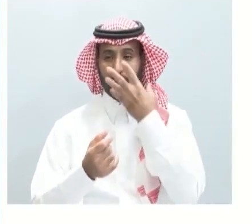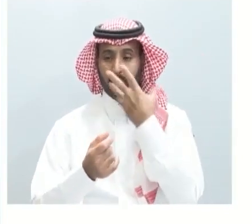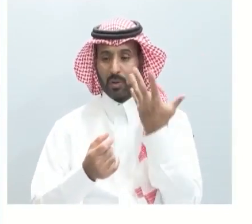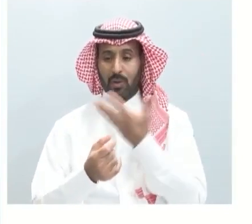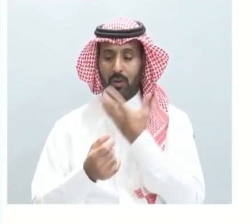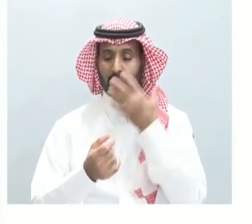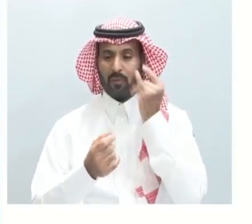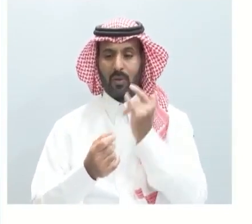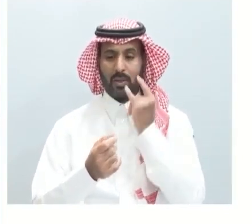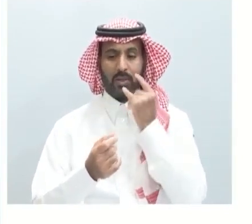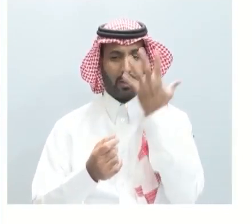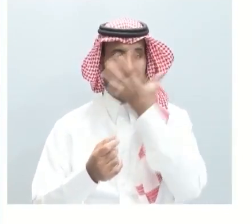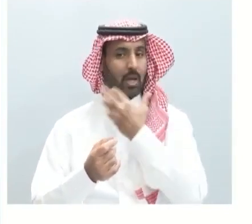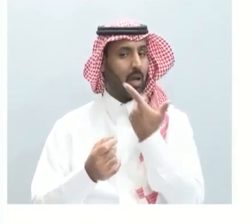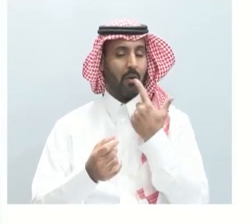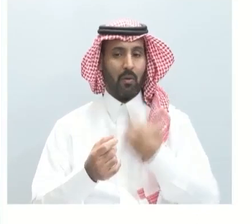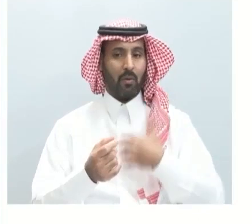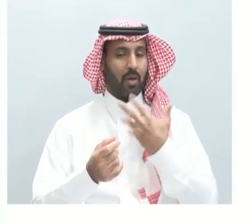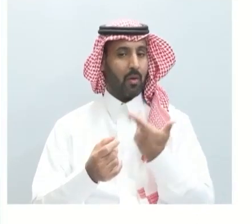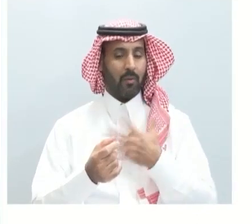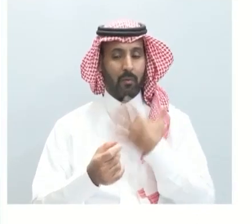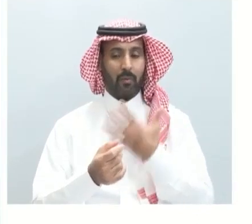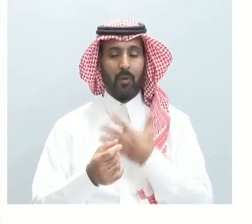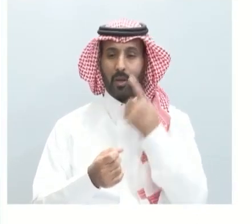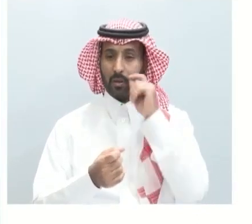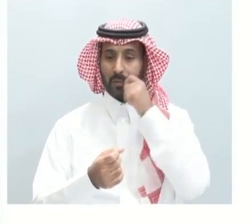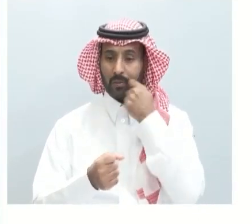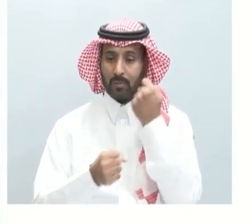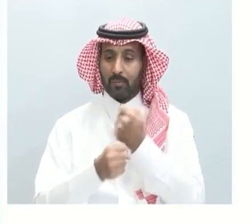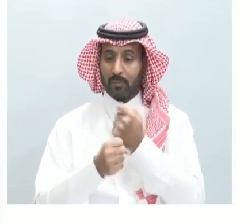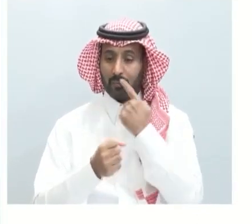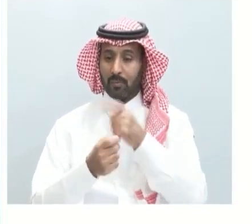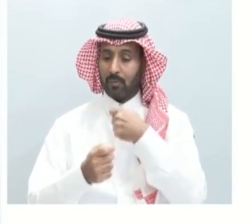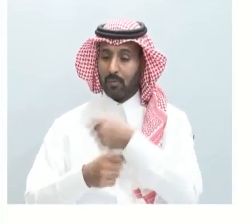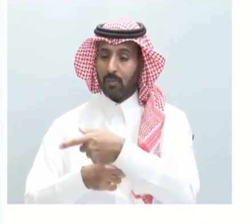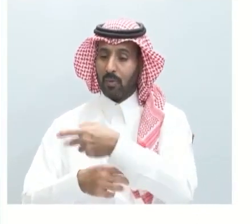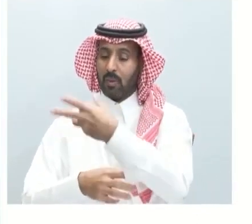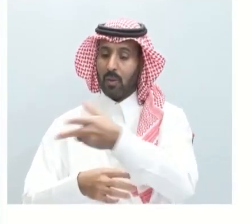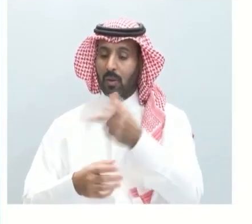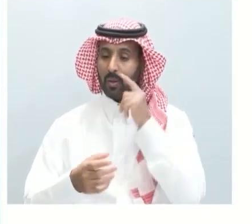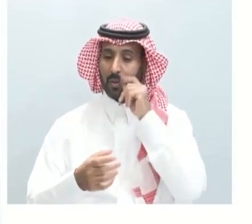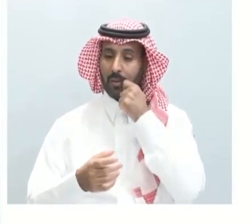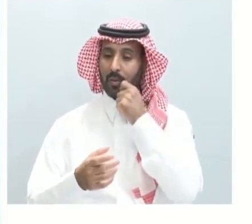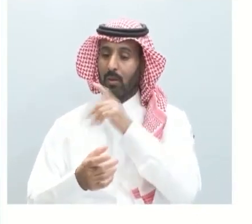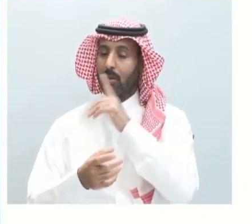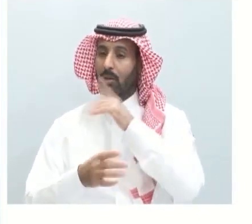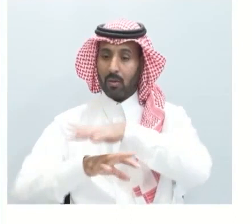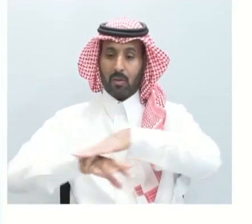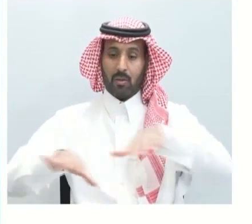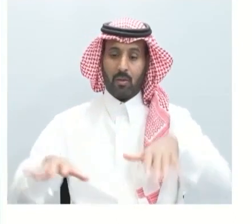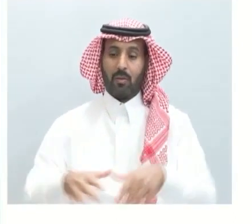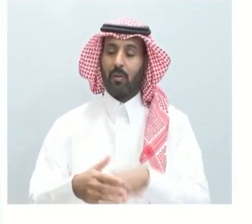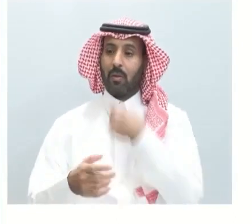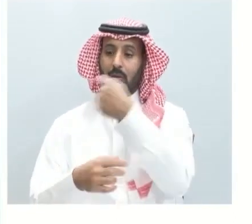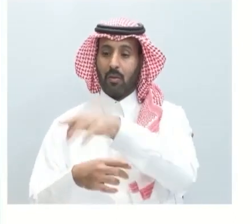how does he feel so of course see it what is the man doing he's throwing litter into the man's yard so he's